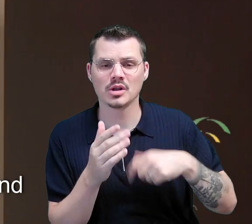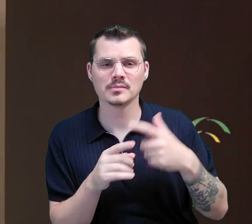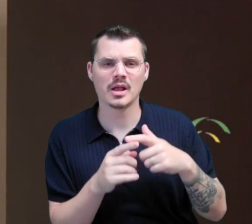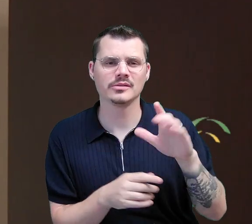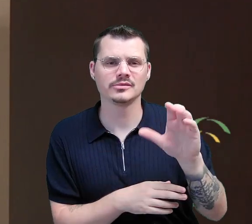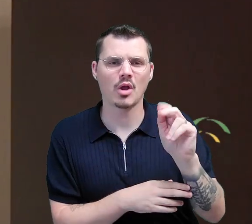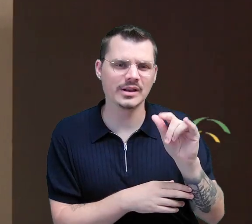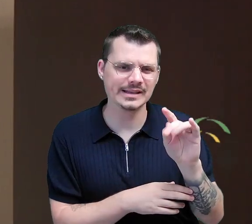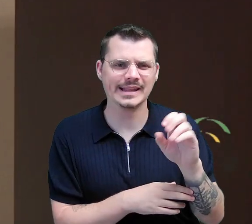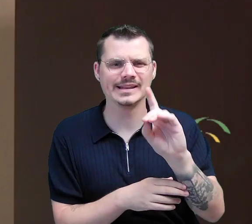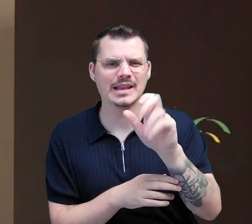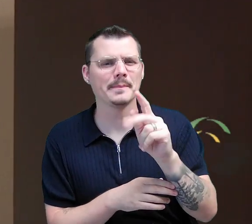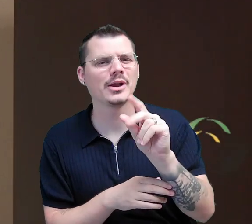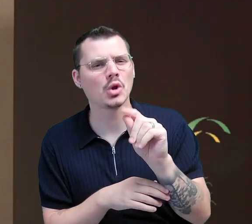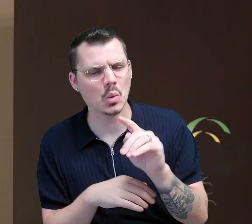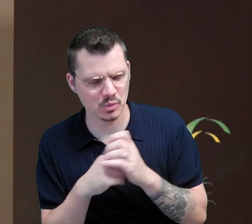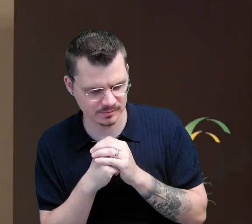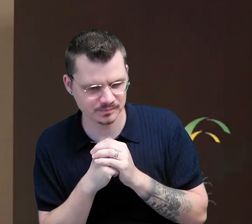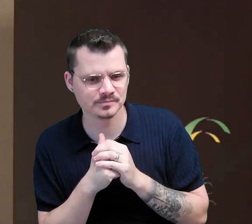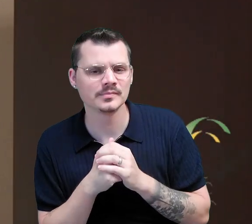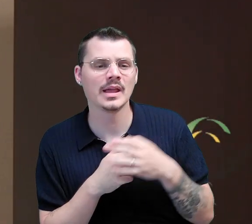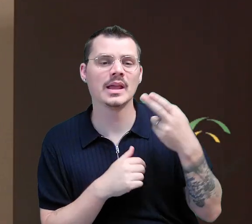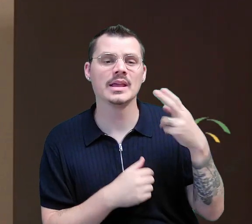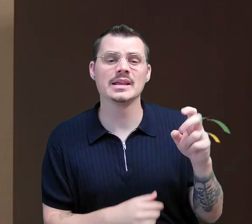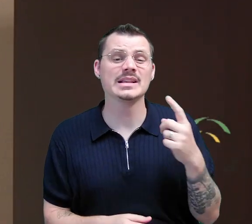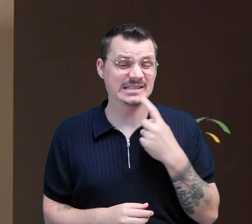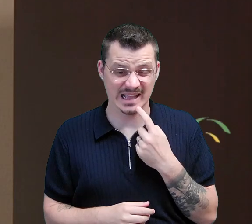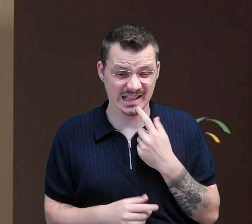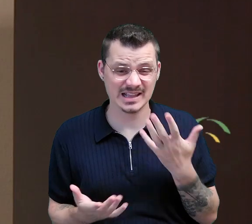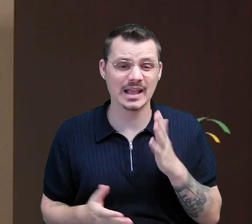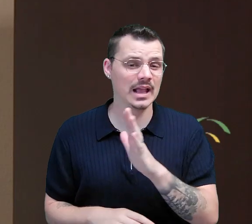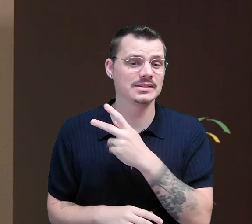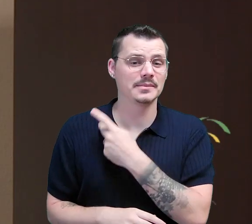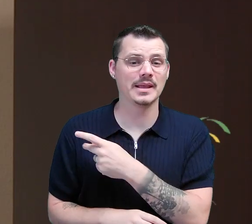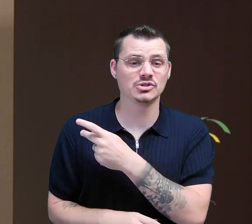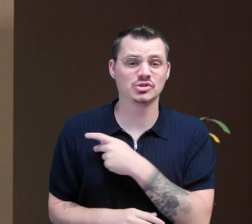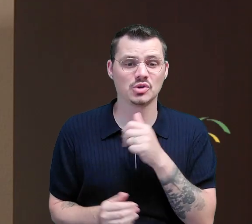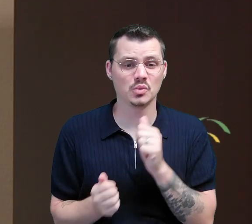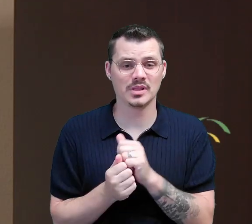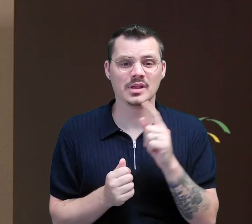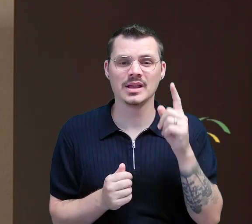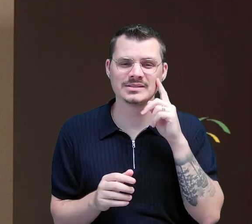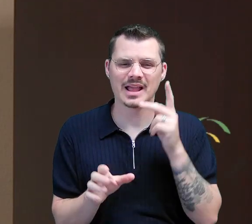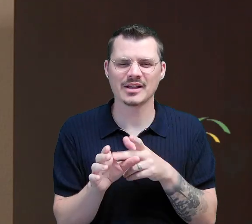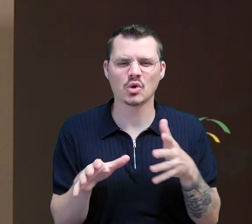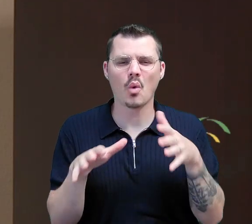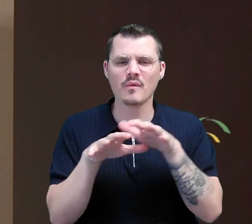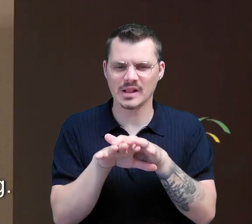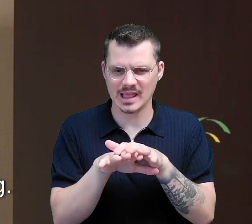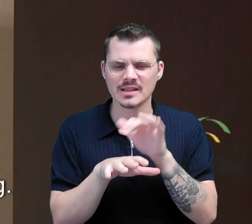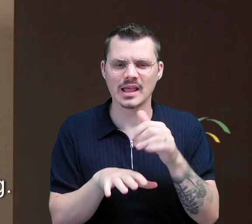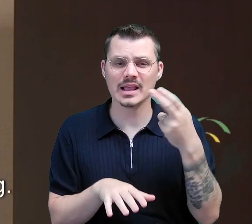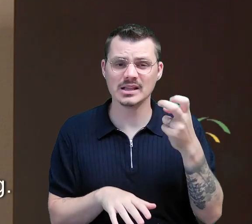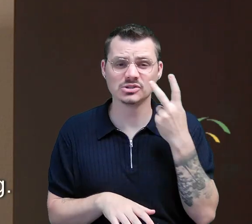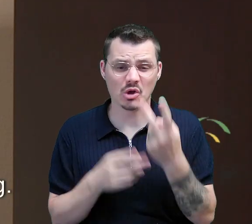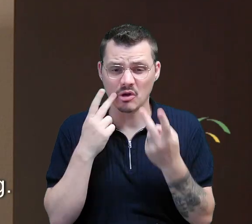carnitine and Depakote. And he said that in his patients with psychiatric overlay,